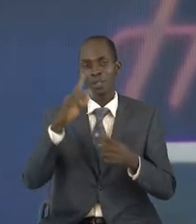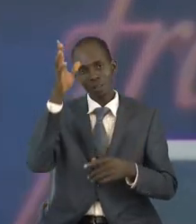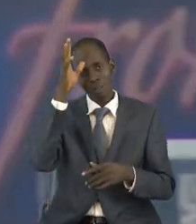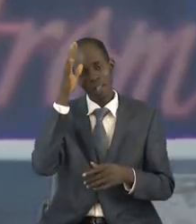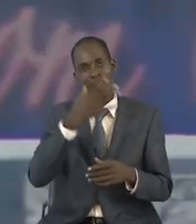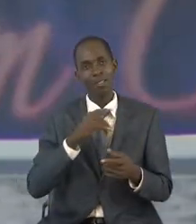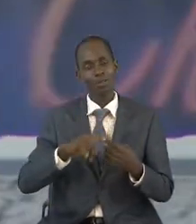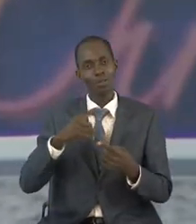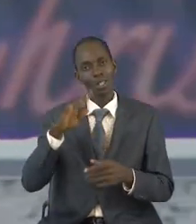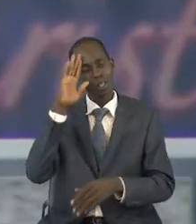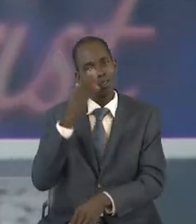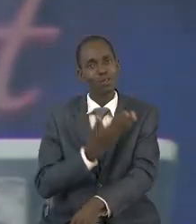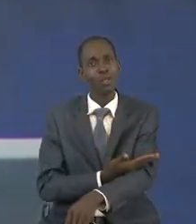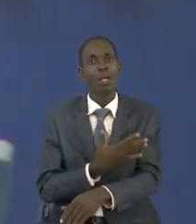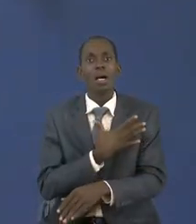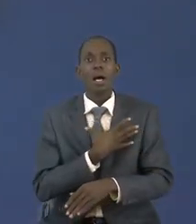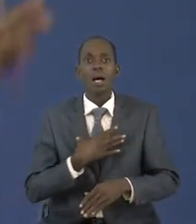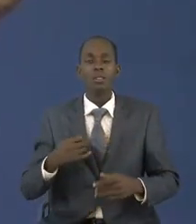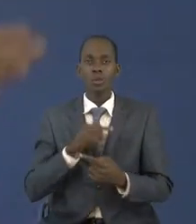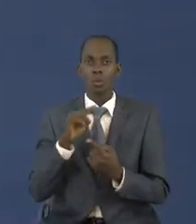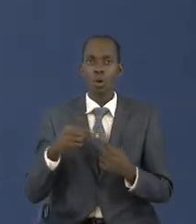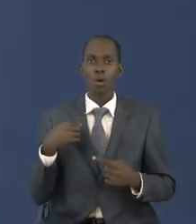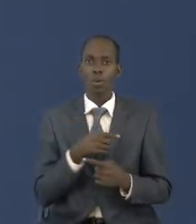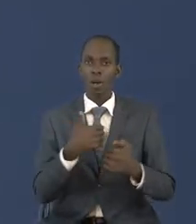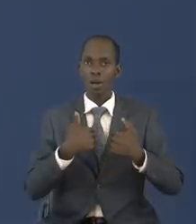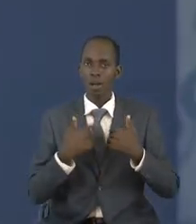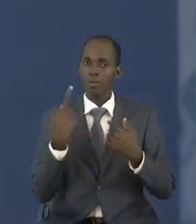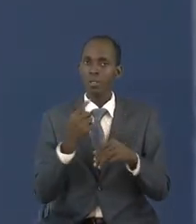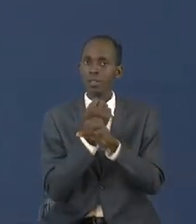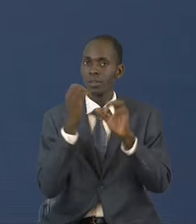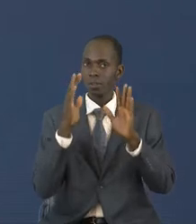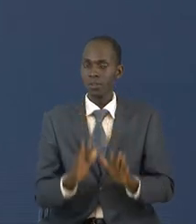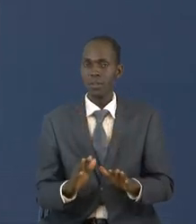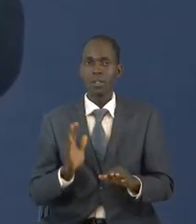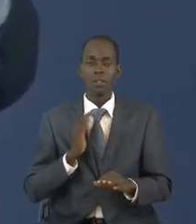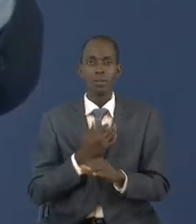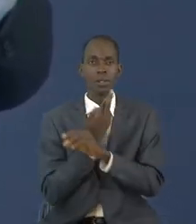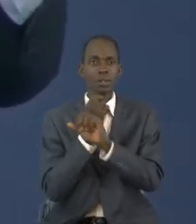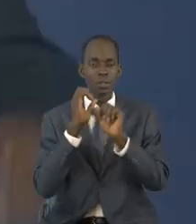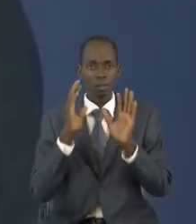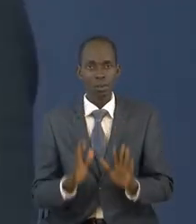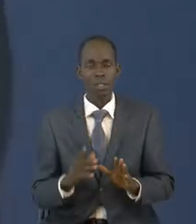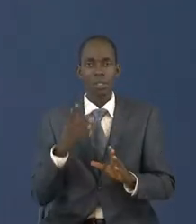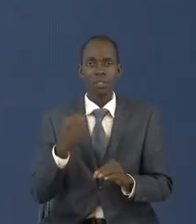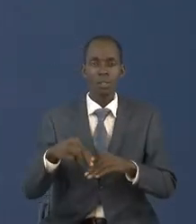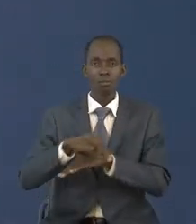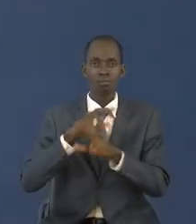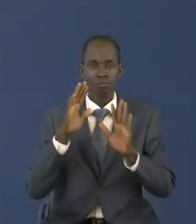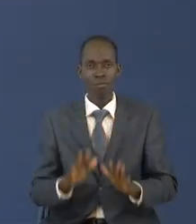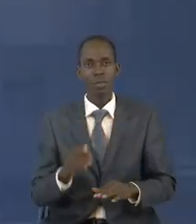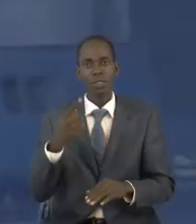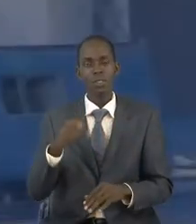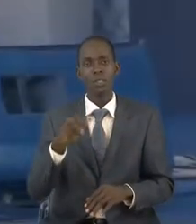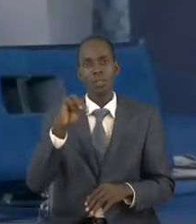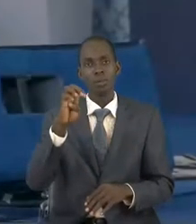And when we have the Savior, we have the Redeemer, we have the Master, the Messiah, and then